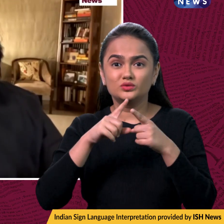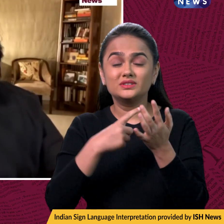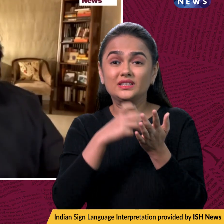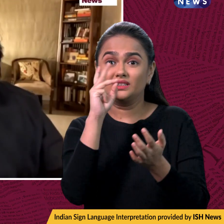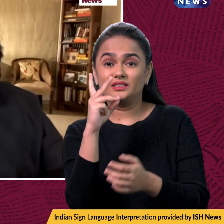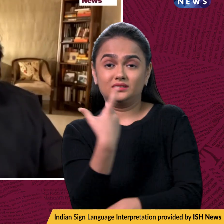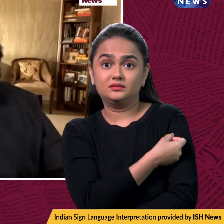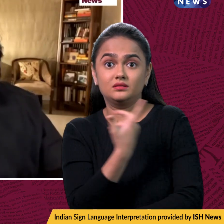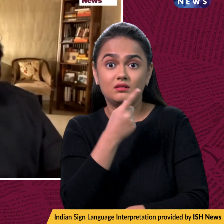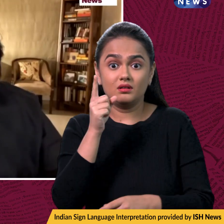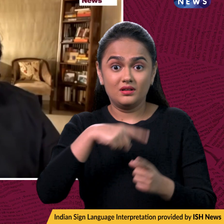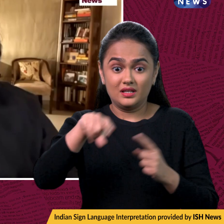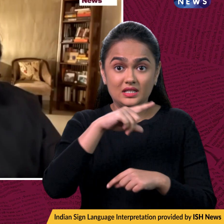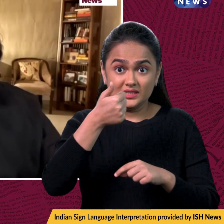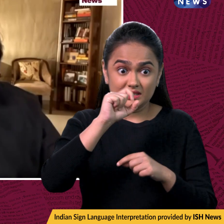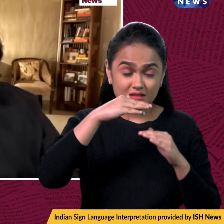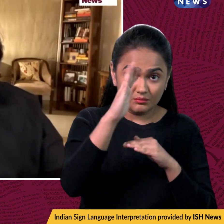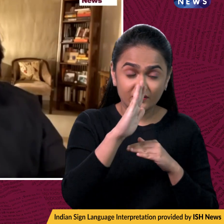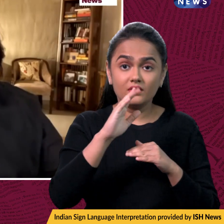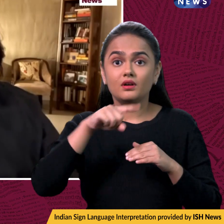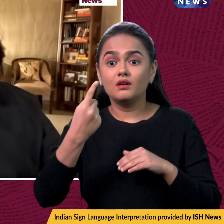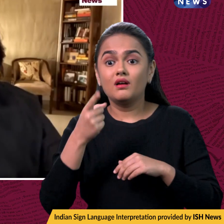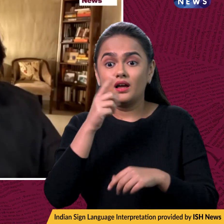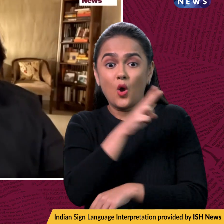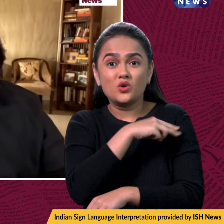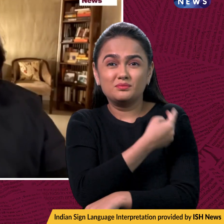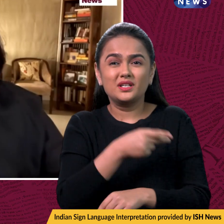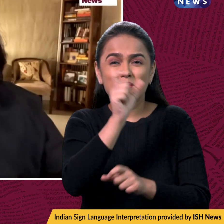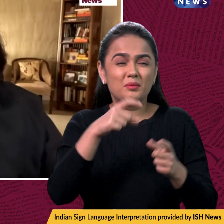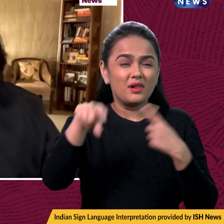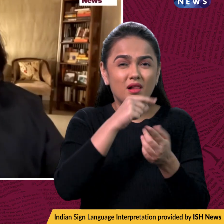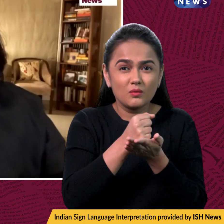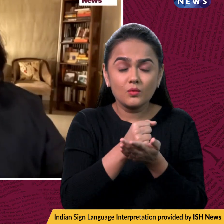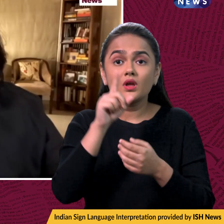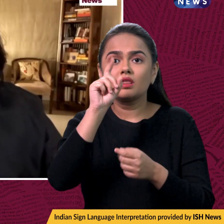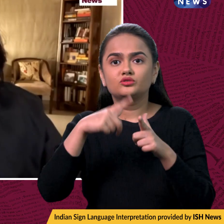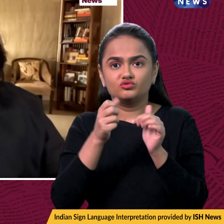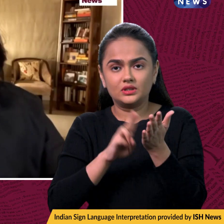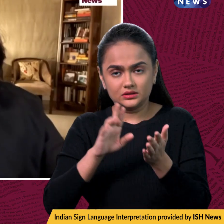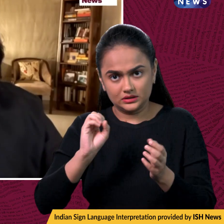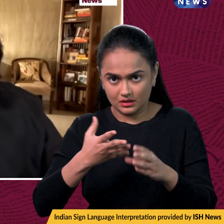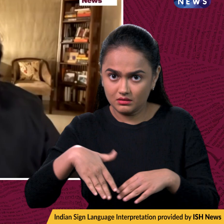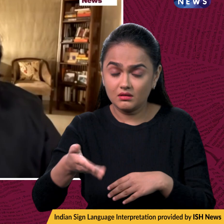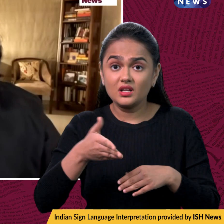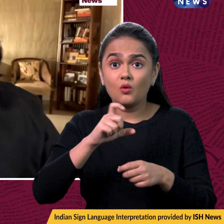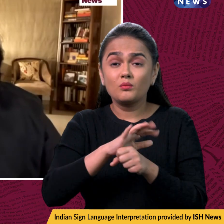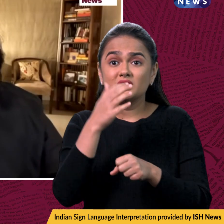for 60 plus frontline workers and healthcare workers will start on the 10th of January. In the meantime, India's Omicron tally is